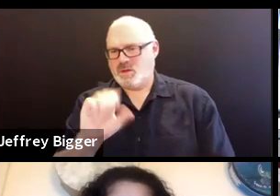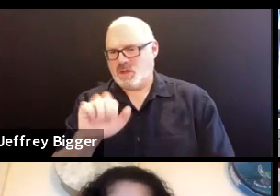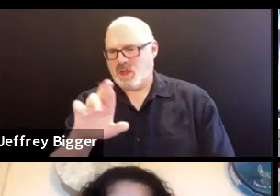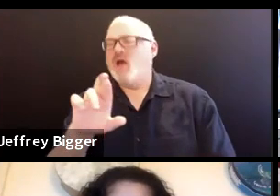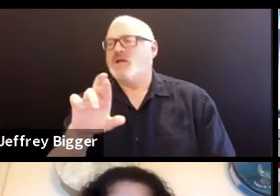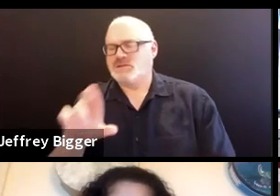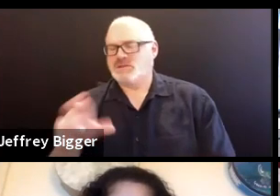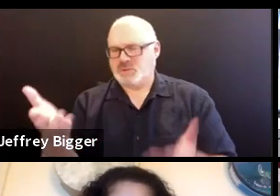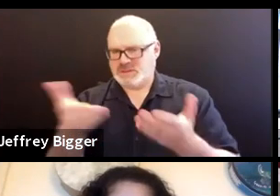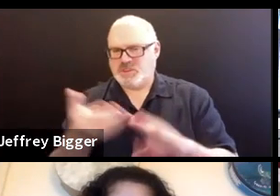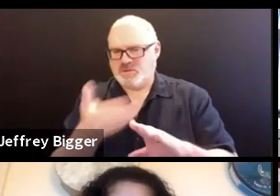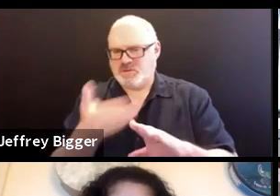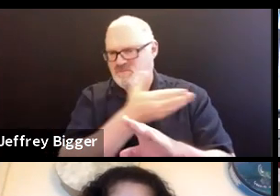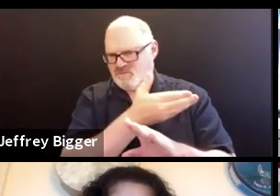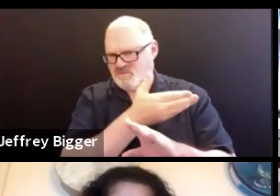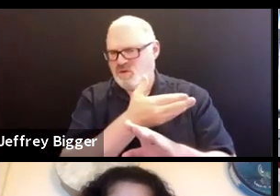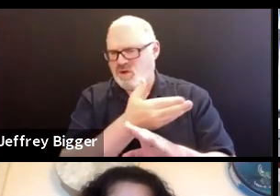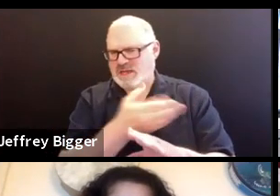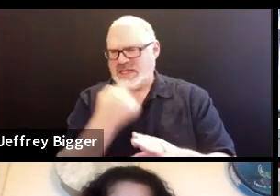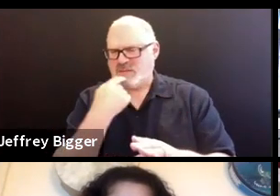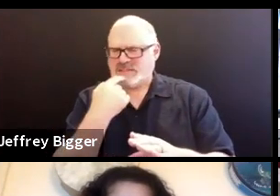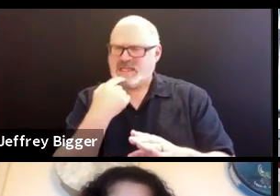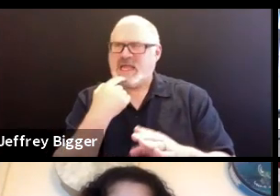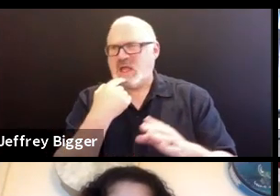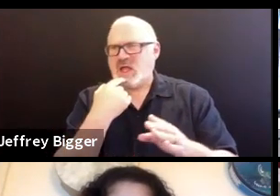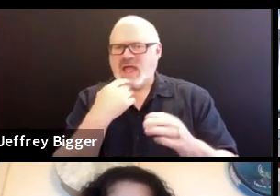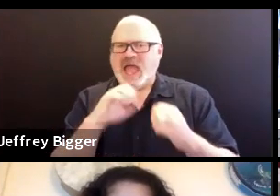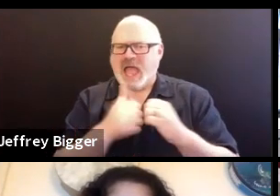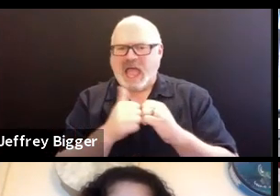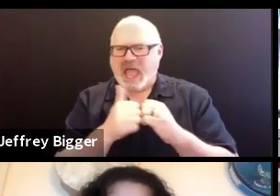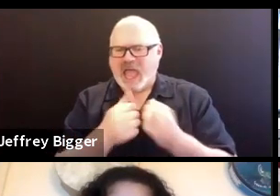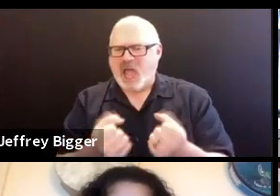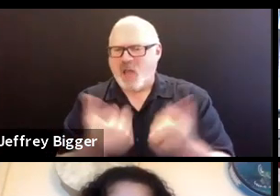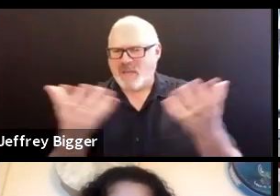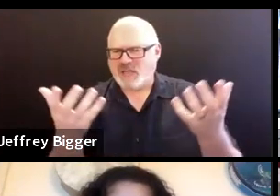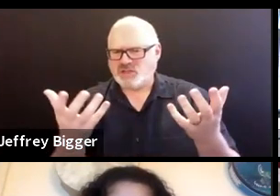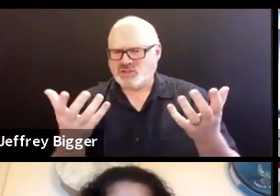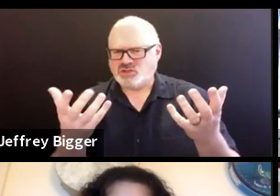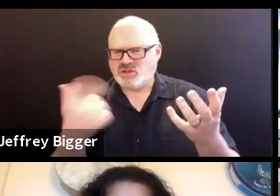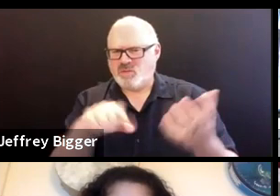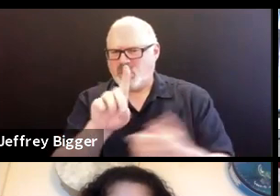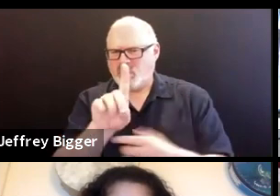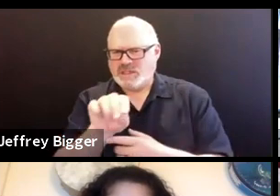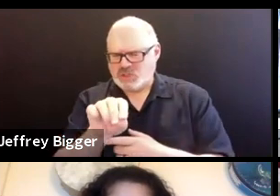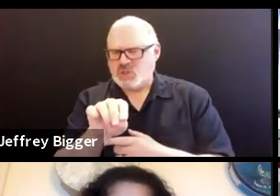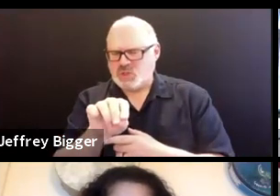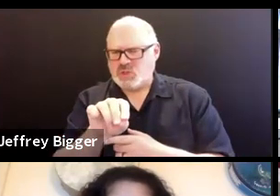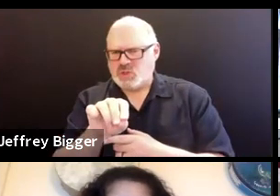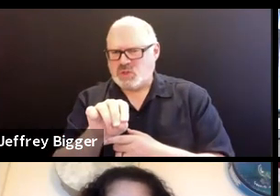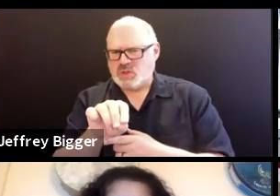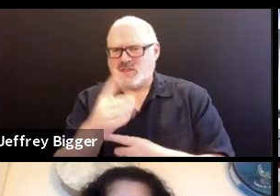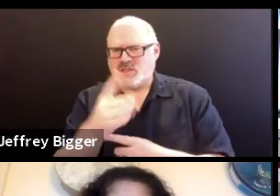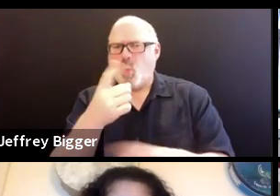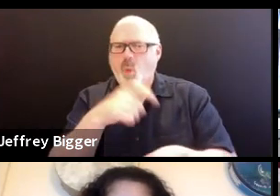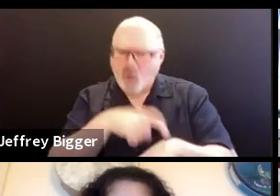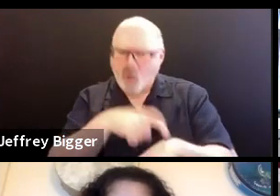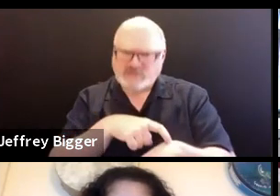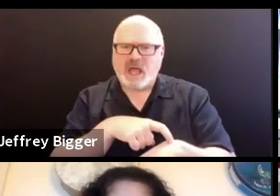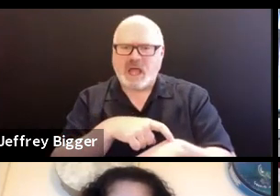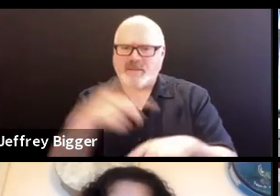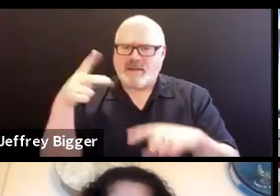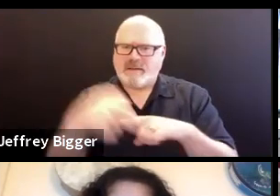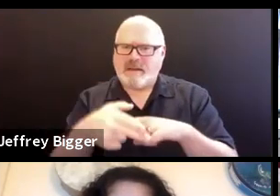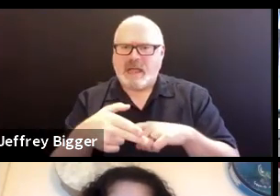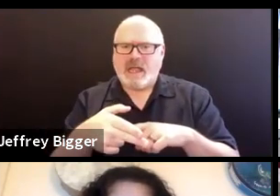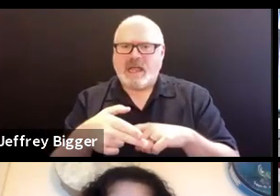faculty senate chair, and he was sort of saying, well, how much of what we do is sort of one-time kinds of things and how much it